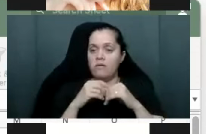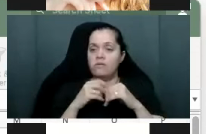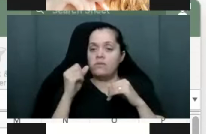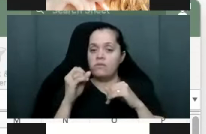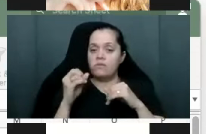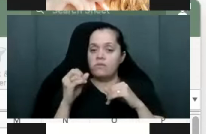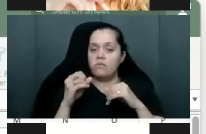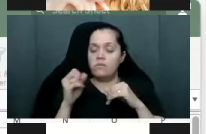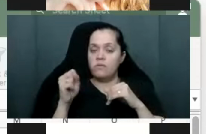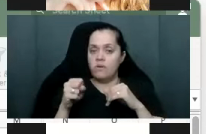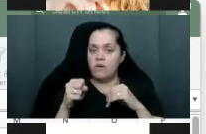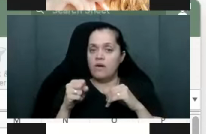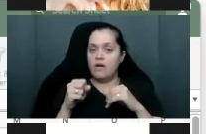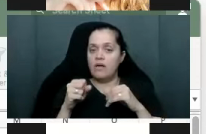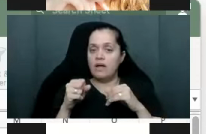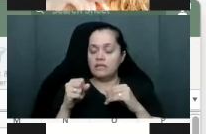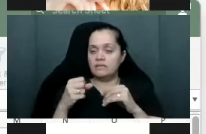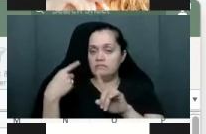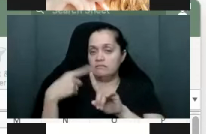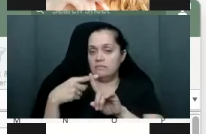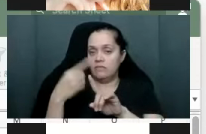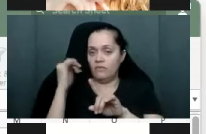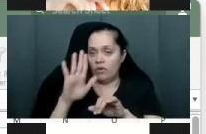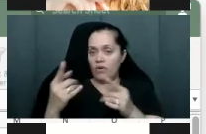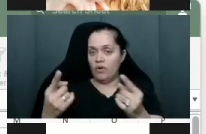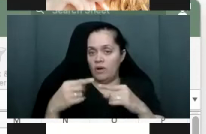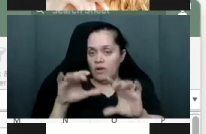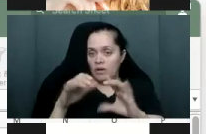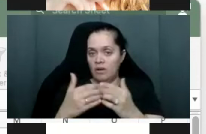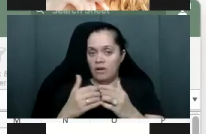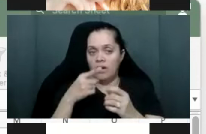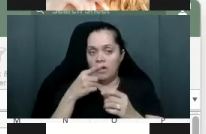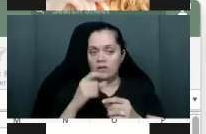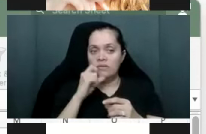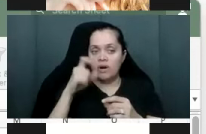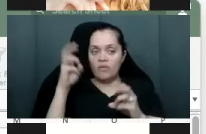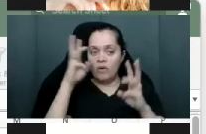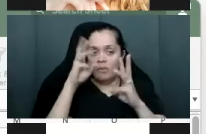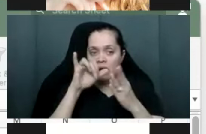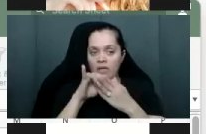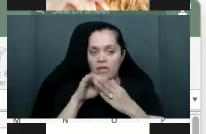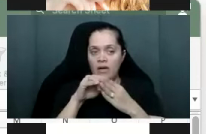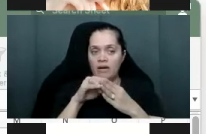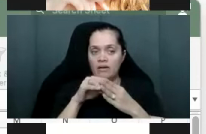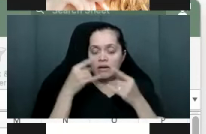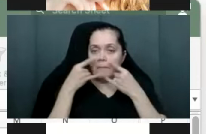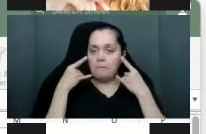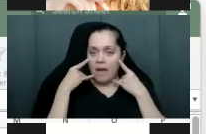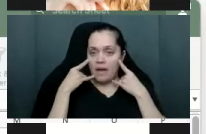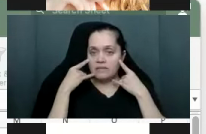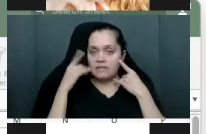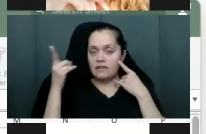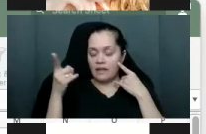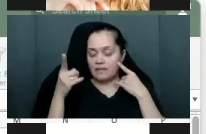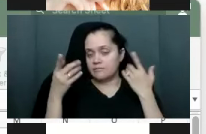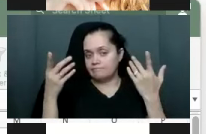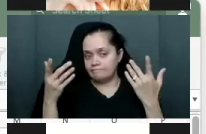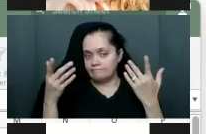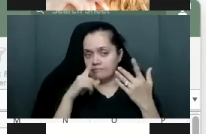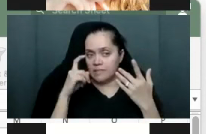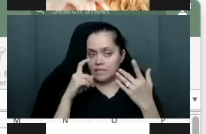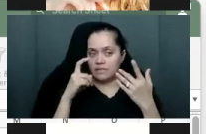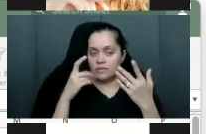yes, that's advantageous. This one, we don't have to worry about the mask mandate. That's handy because